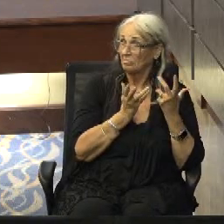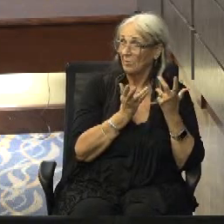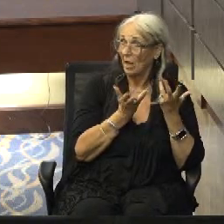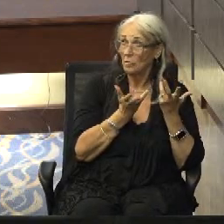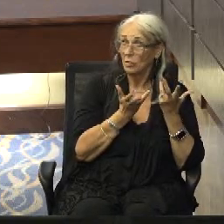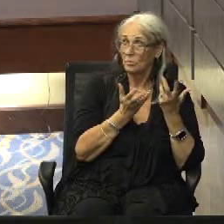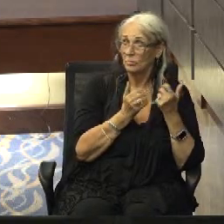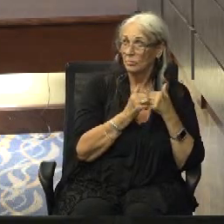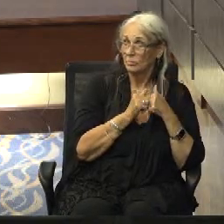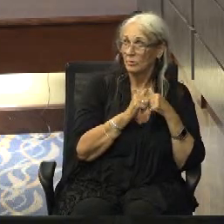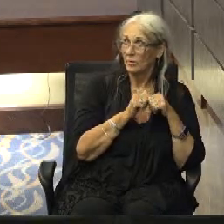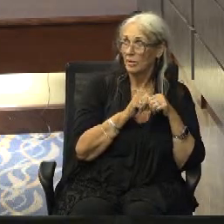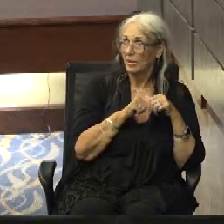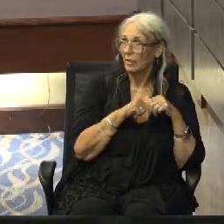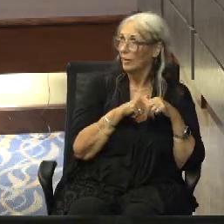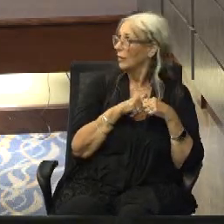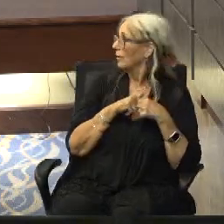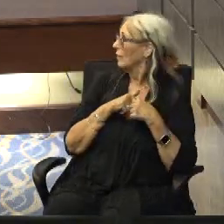Thank you all.